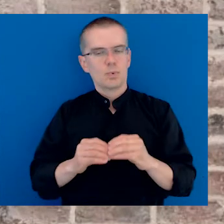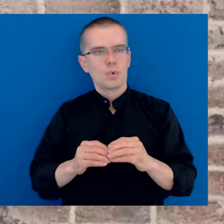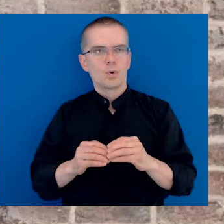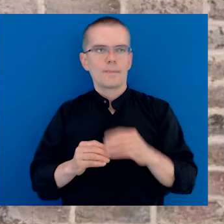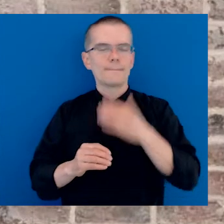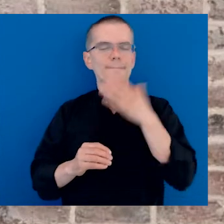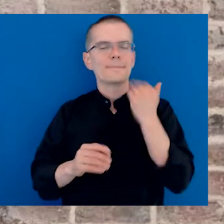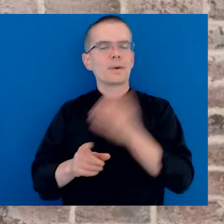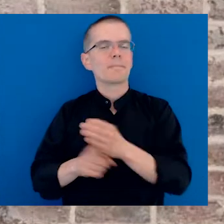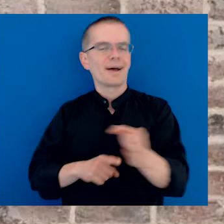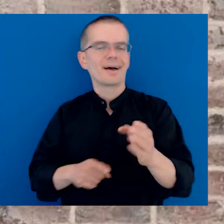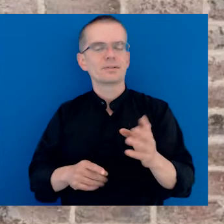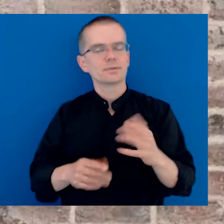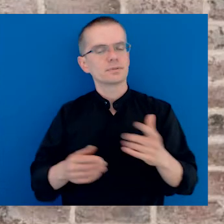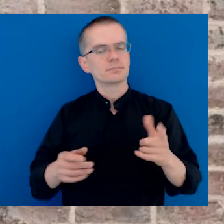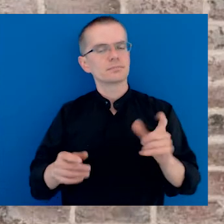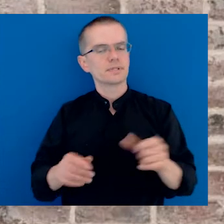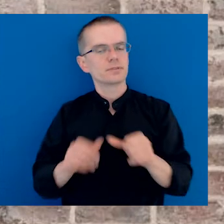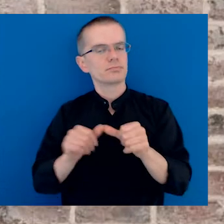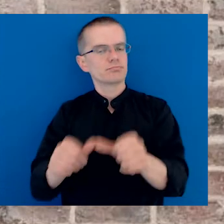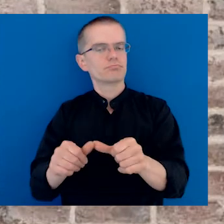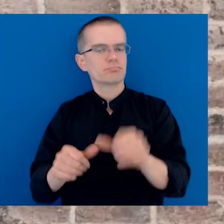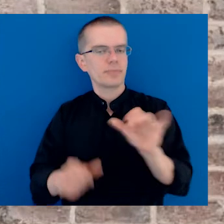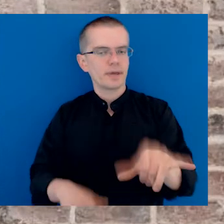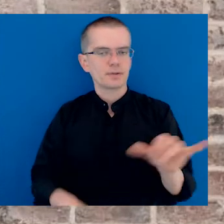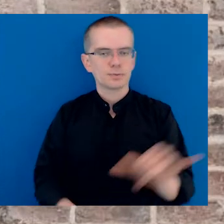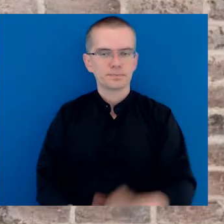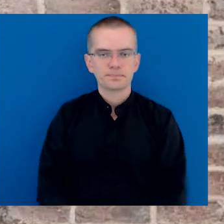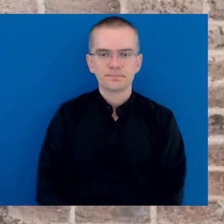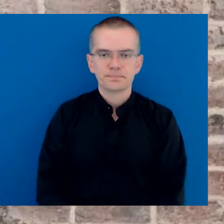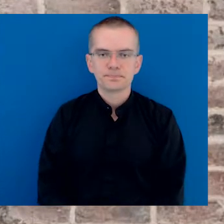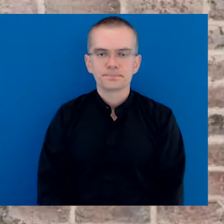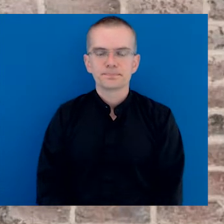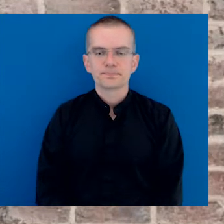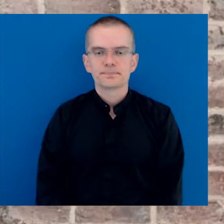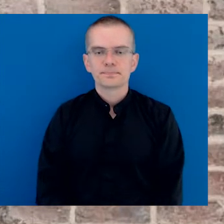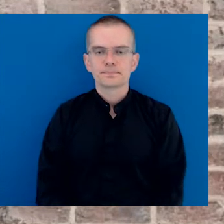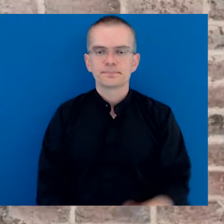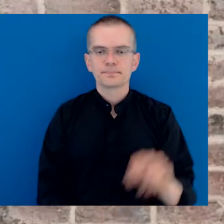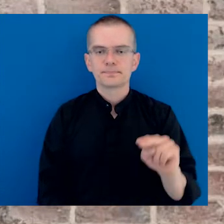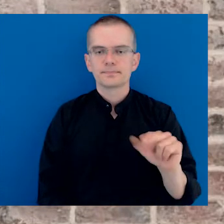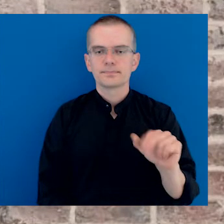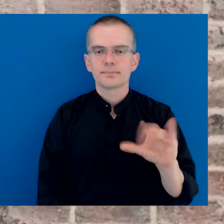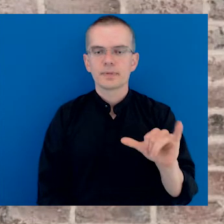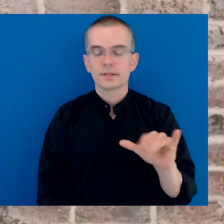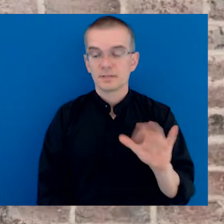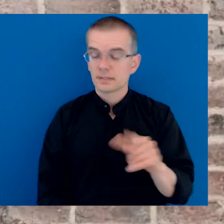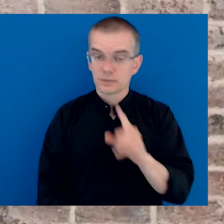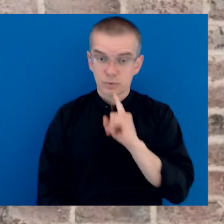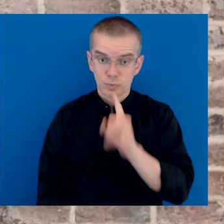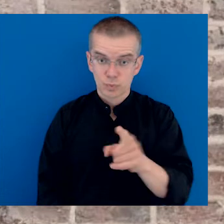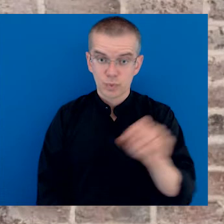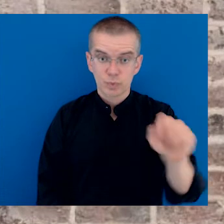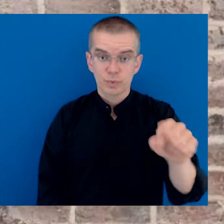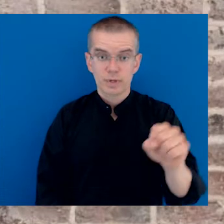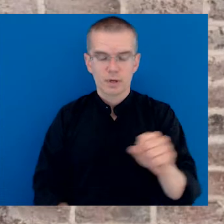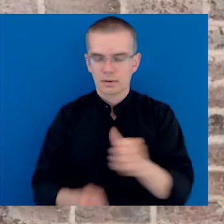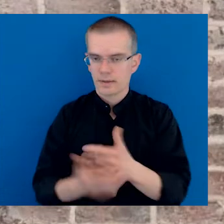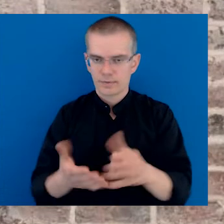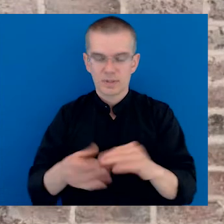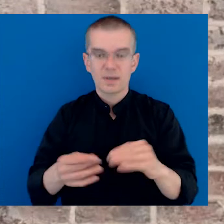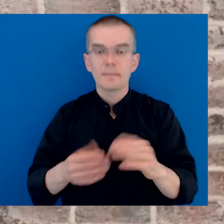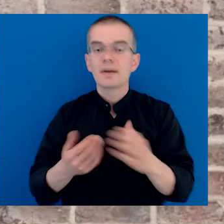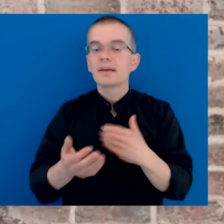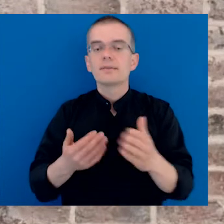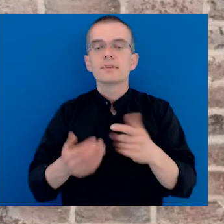sure that you follow that path as well. Mm-hmm. And not only is that true, everything you said, absolutely true, but even if